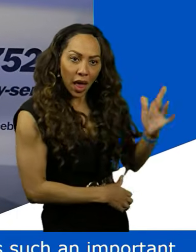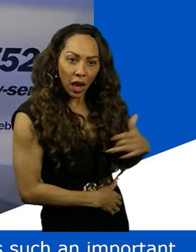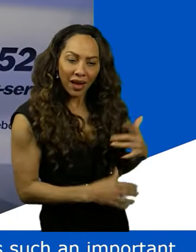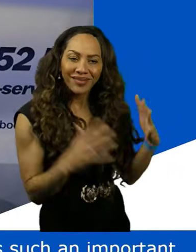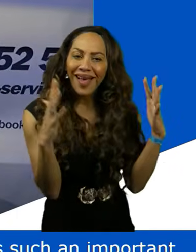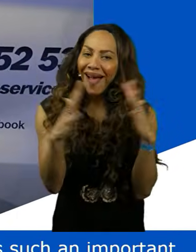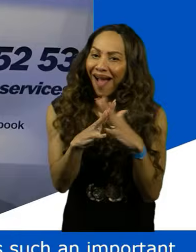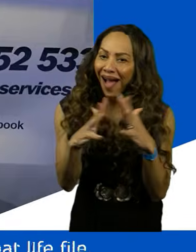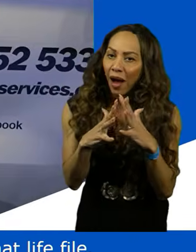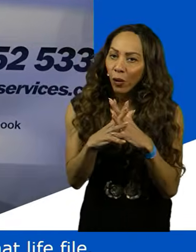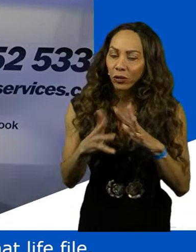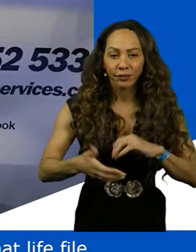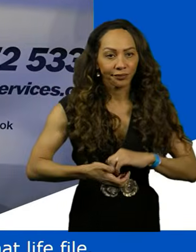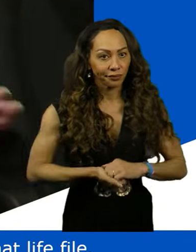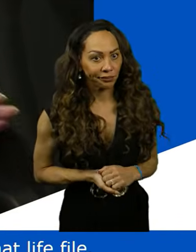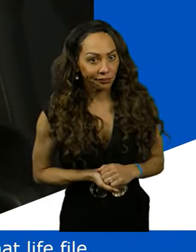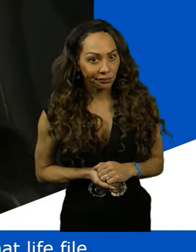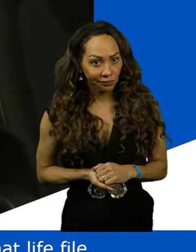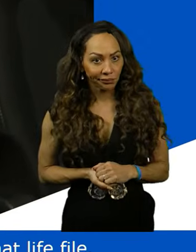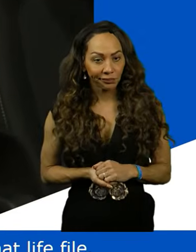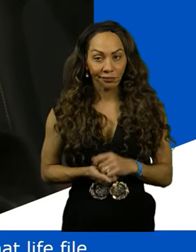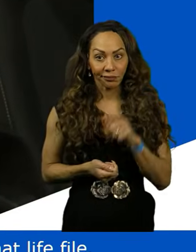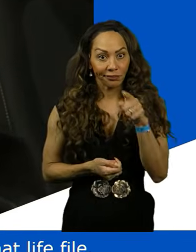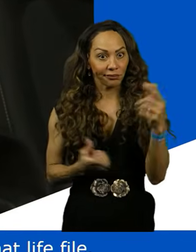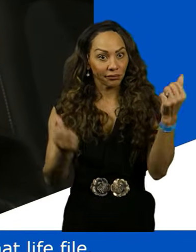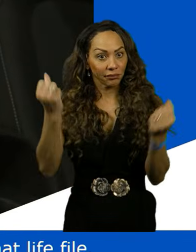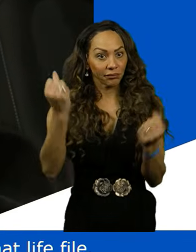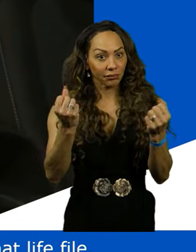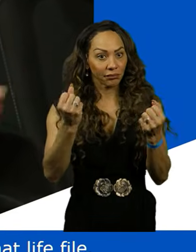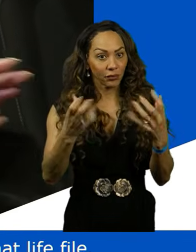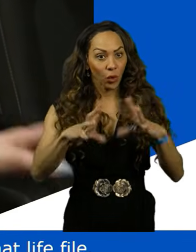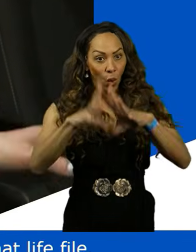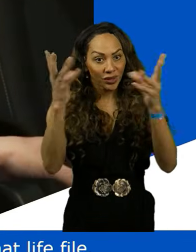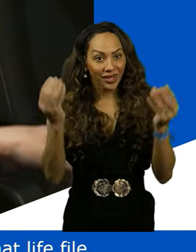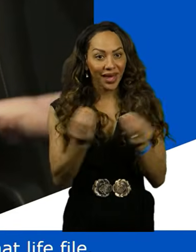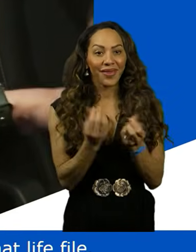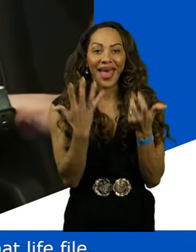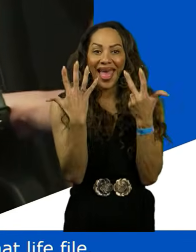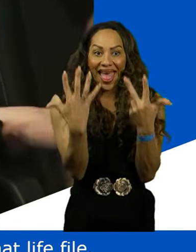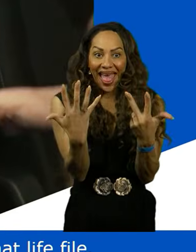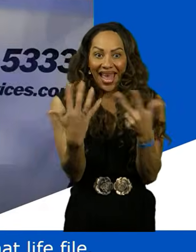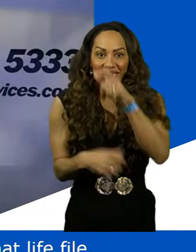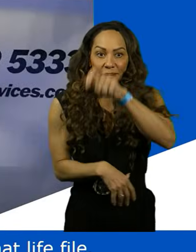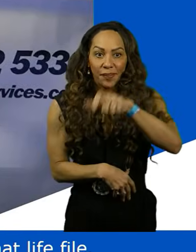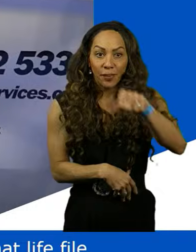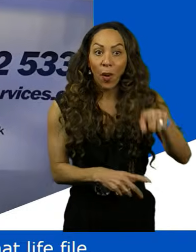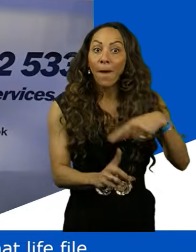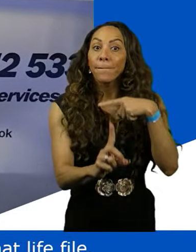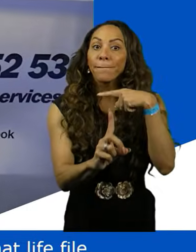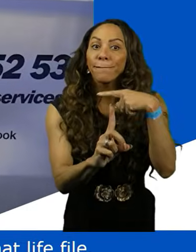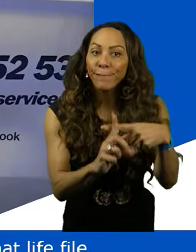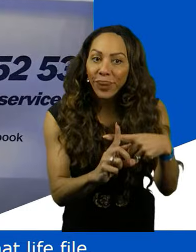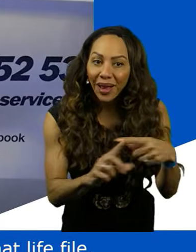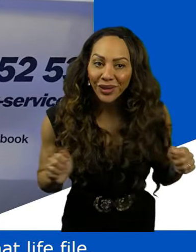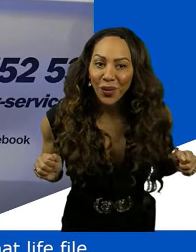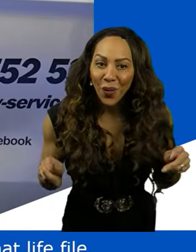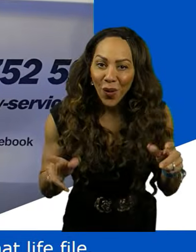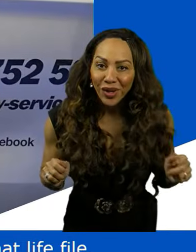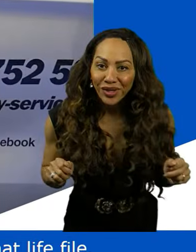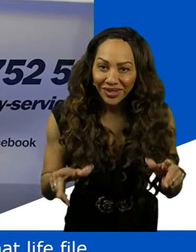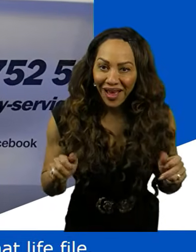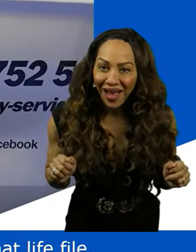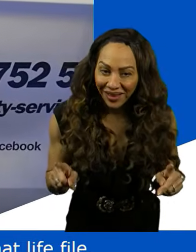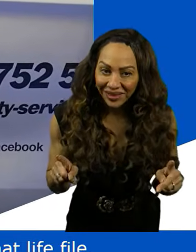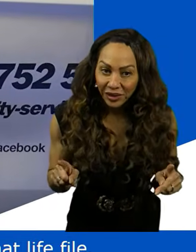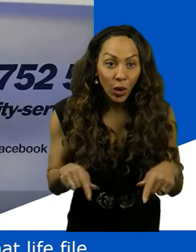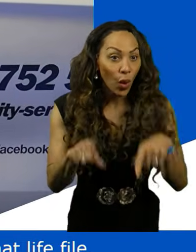this vehicle you can carry 8 passengers plus the wheelchair user. We have retained the OEM Ford seats in row 2, which allows the